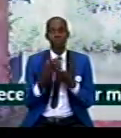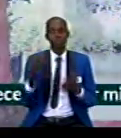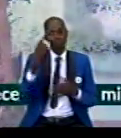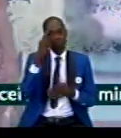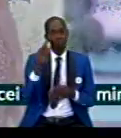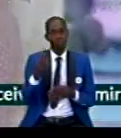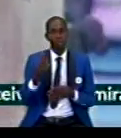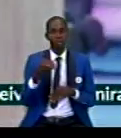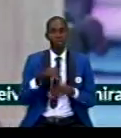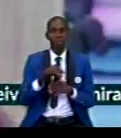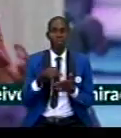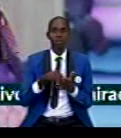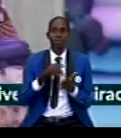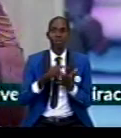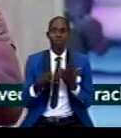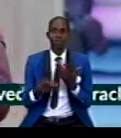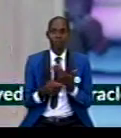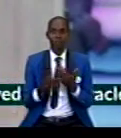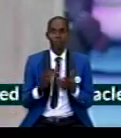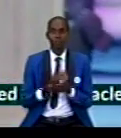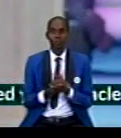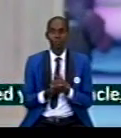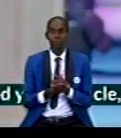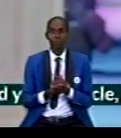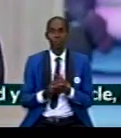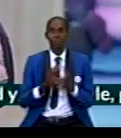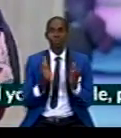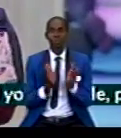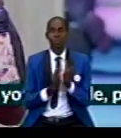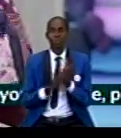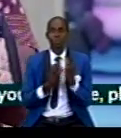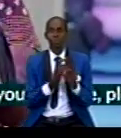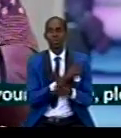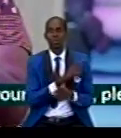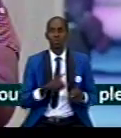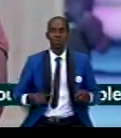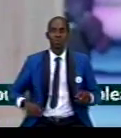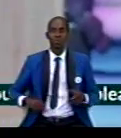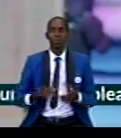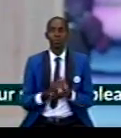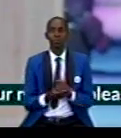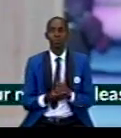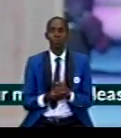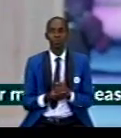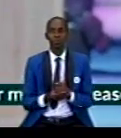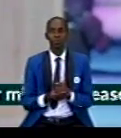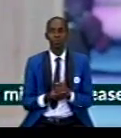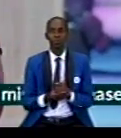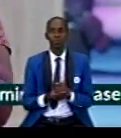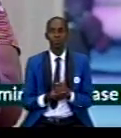Praise the Lord. Living so, praise the